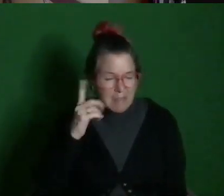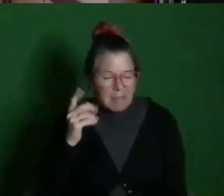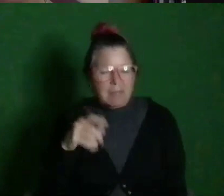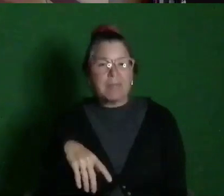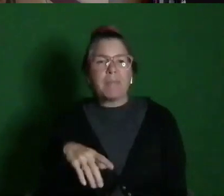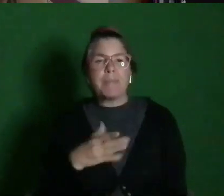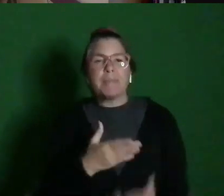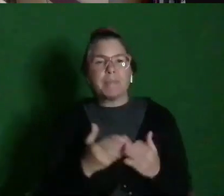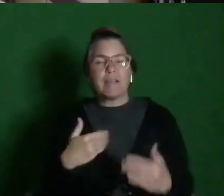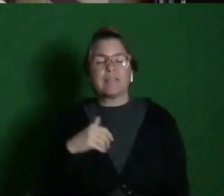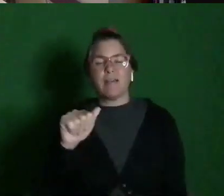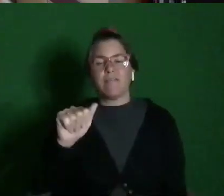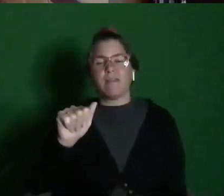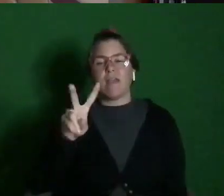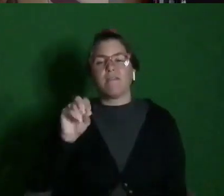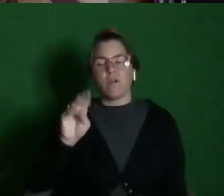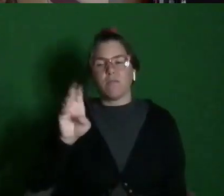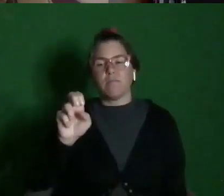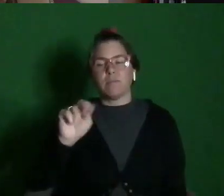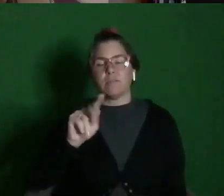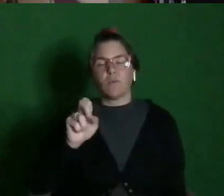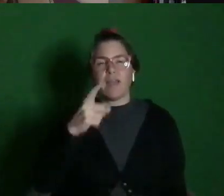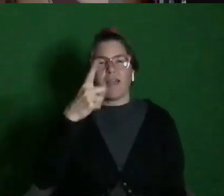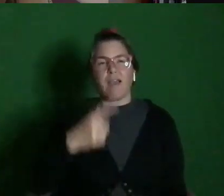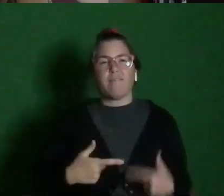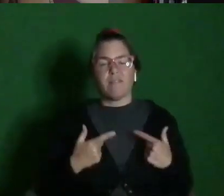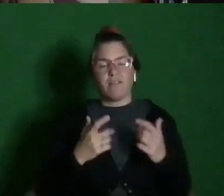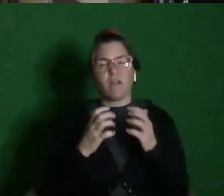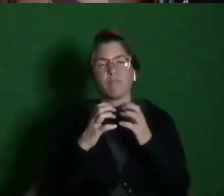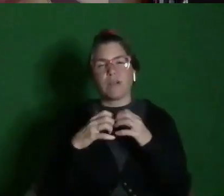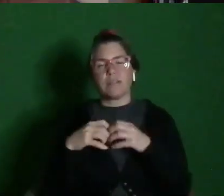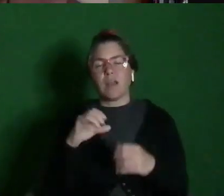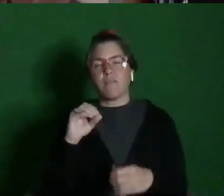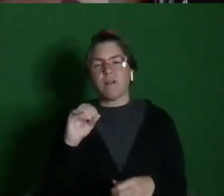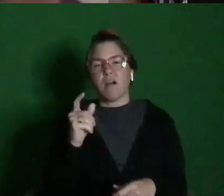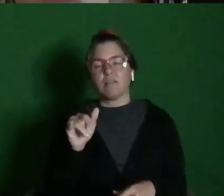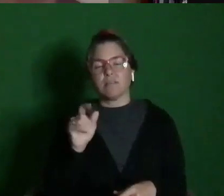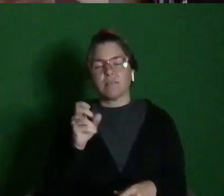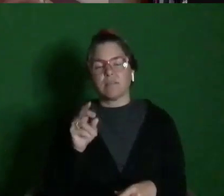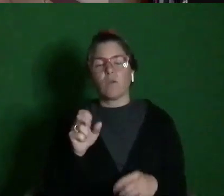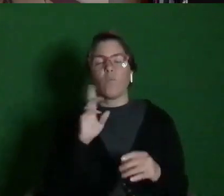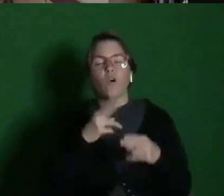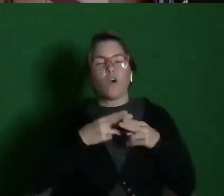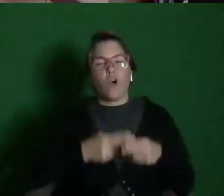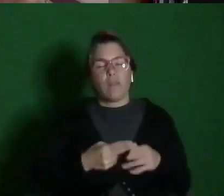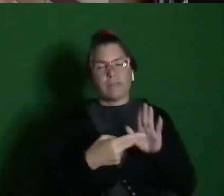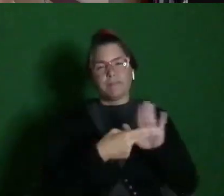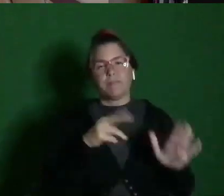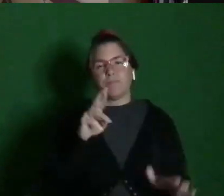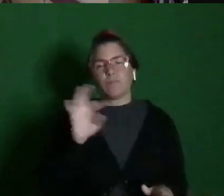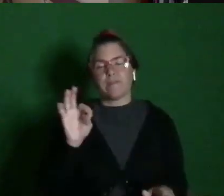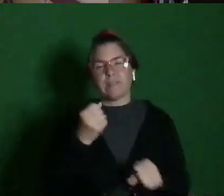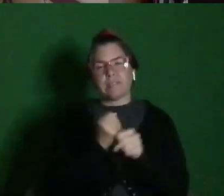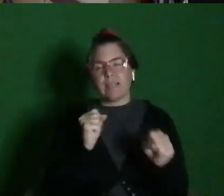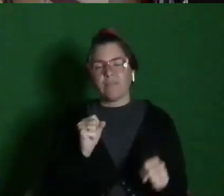that have avobenzone, which is a half-life or like a breakdown of oxybenzone, will call themselves reef safe. But the only